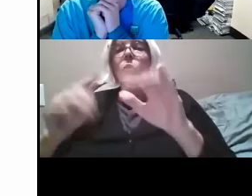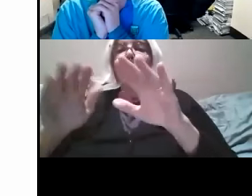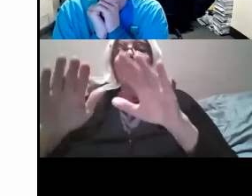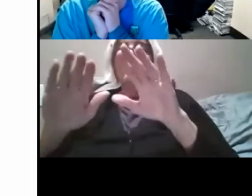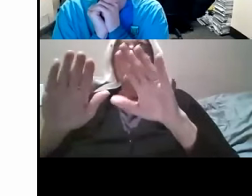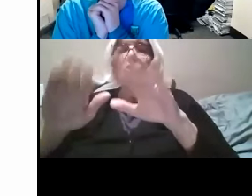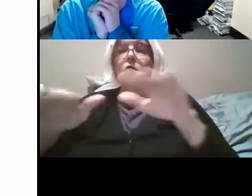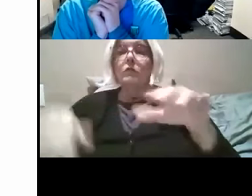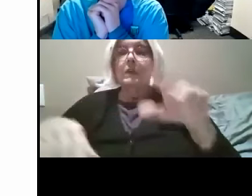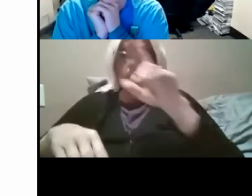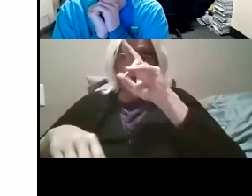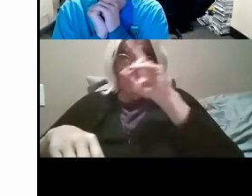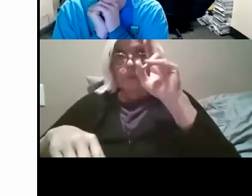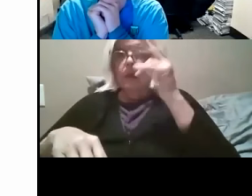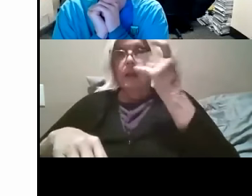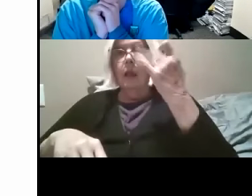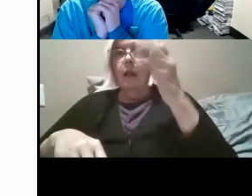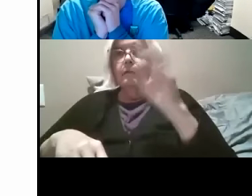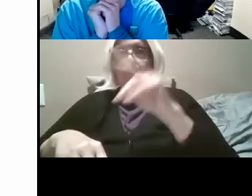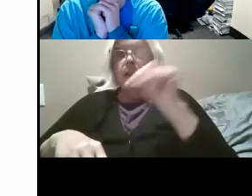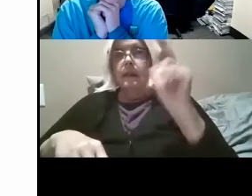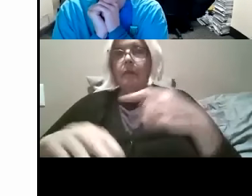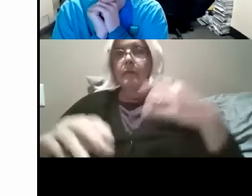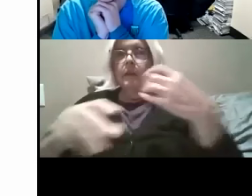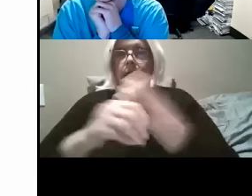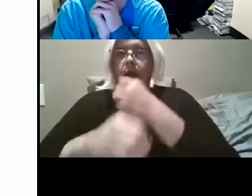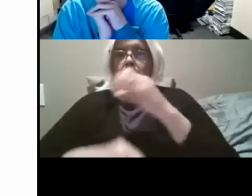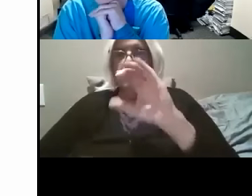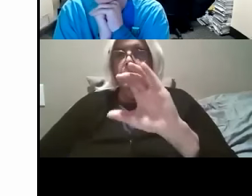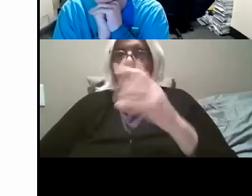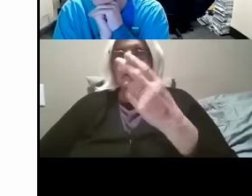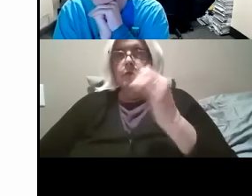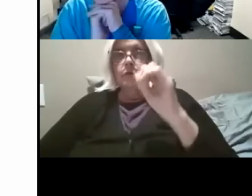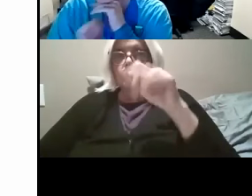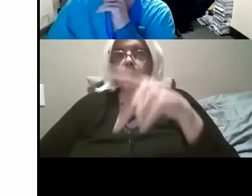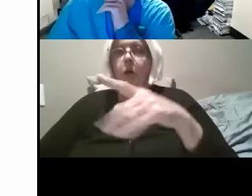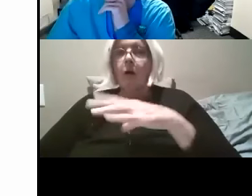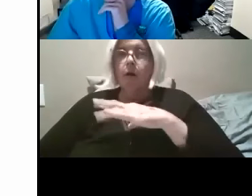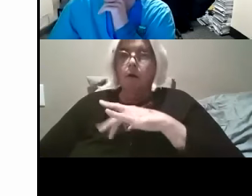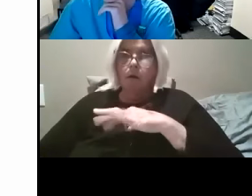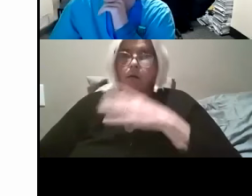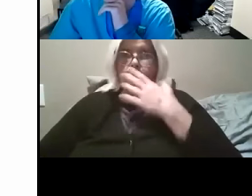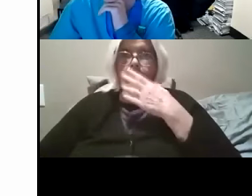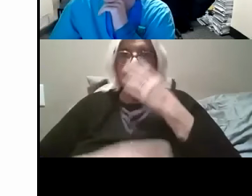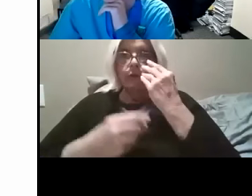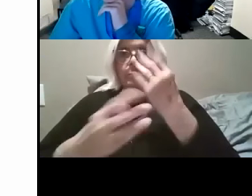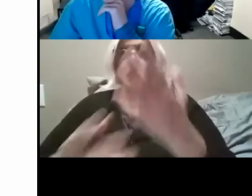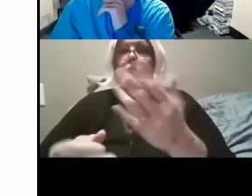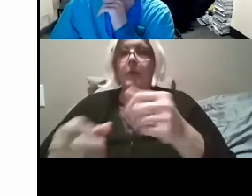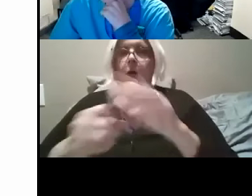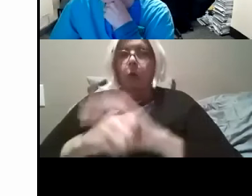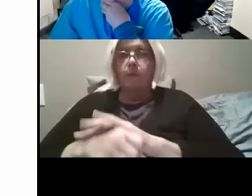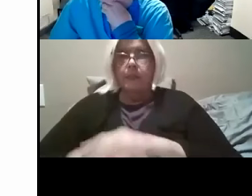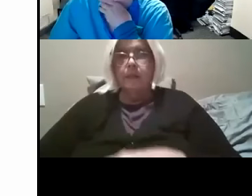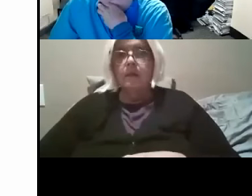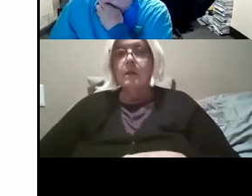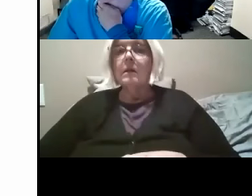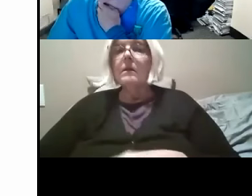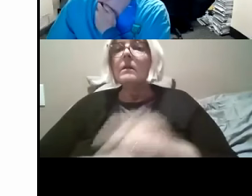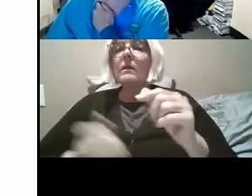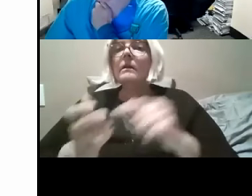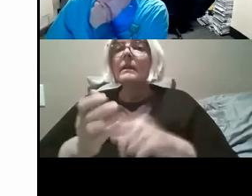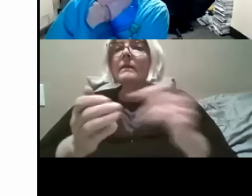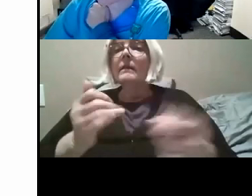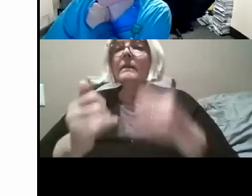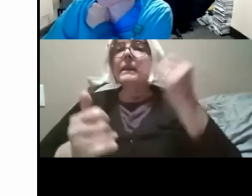Education Center has great information about COVID vaccines as well. So this is the end of the presentation. These are actually